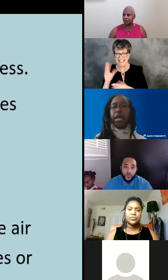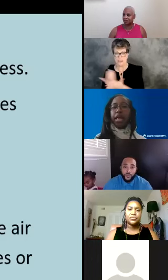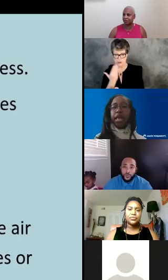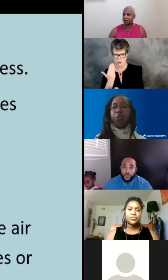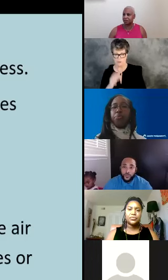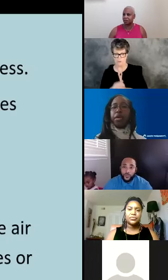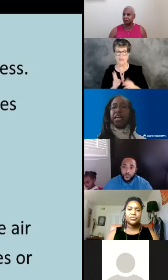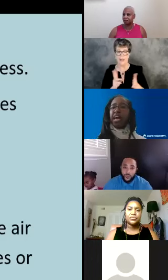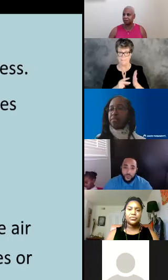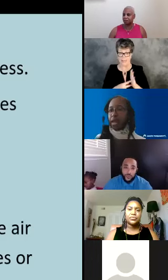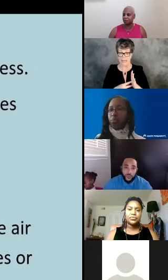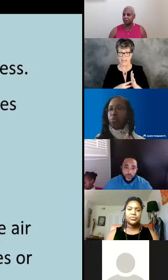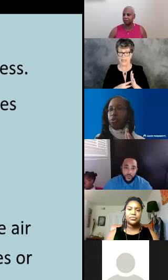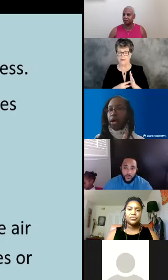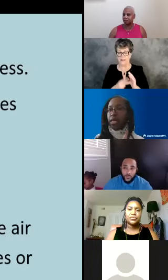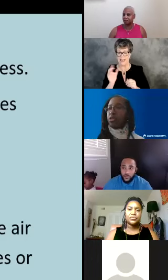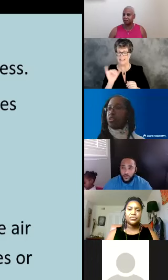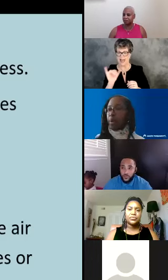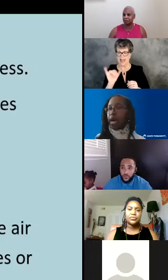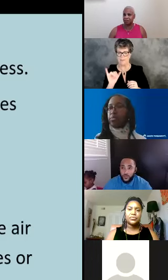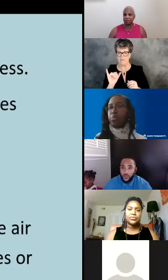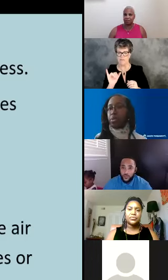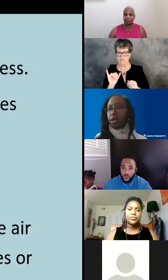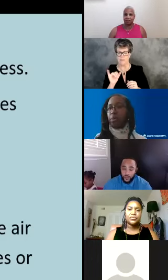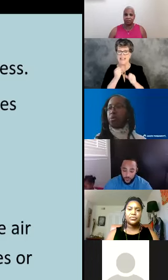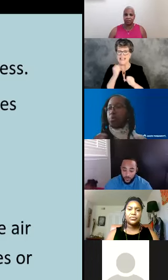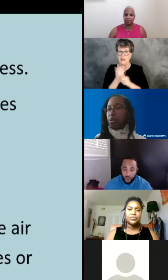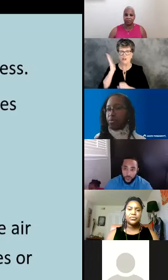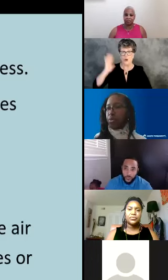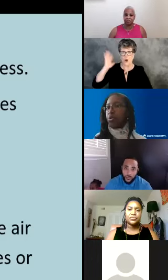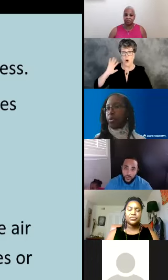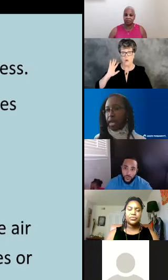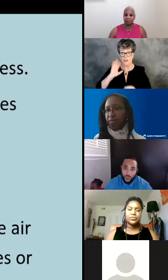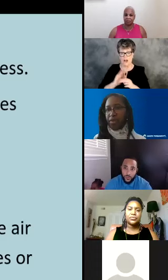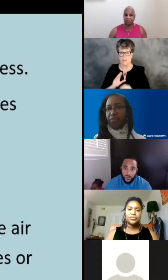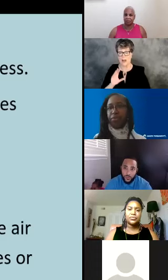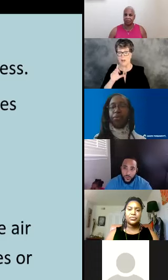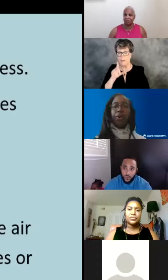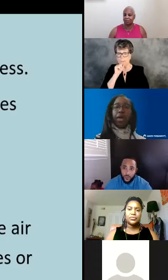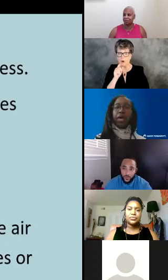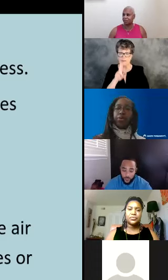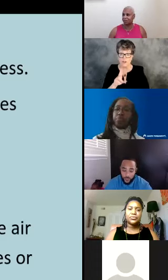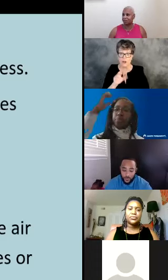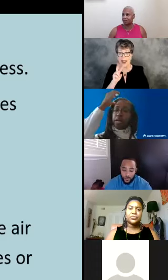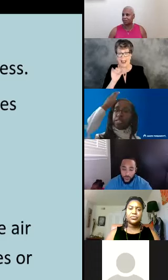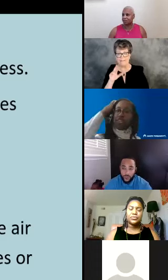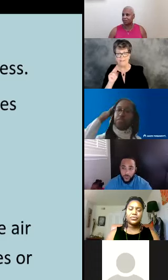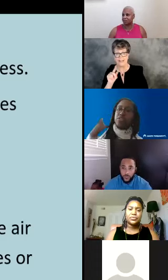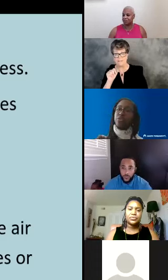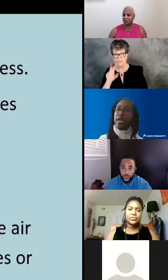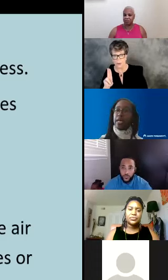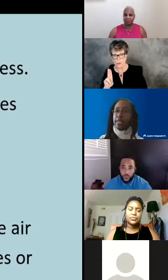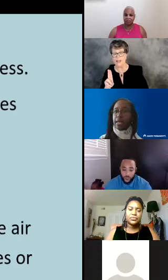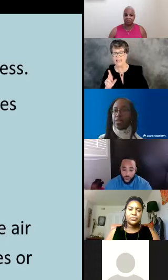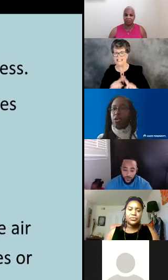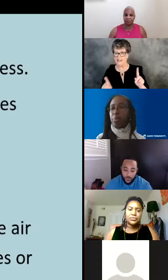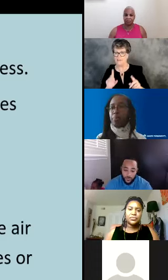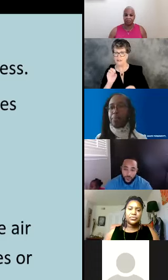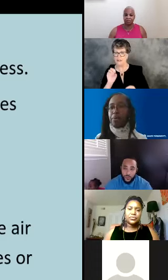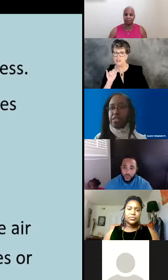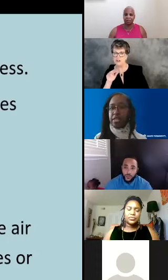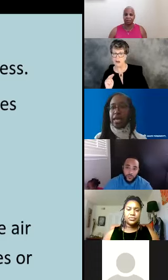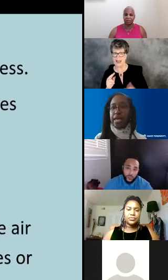meaning it would be kind of like years past when we talked about the bird flu or avian flu, it would be a different strain that the